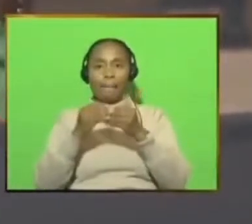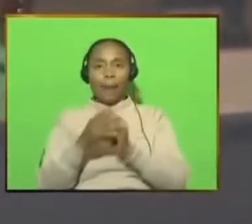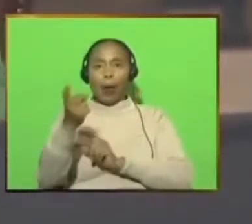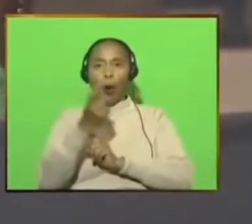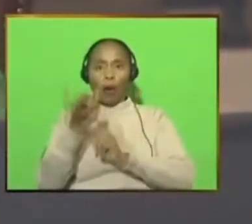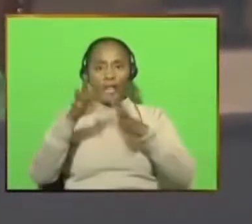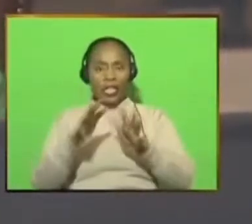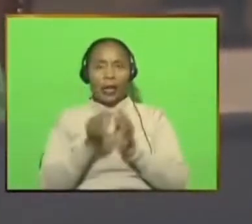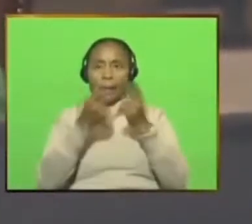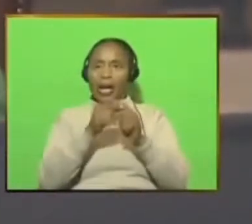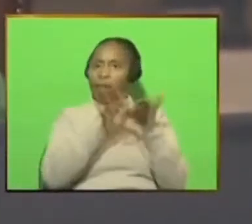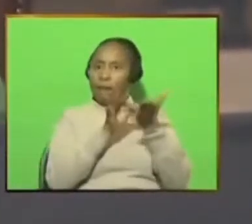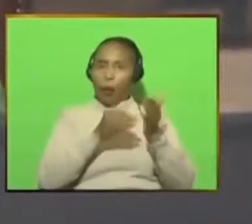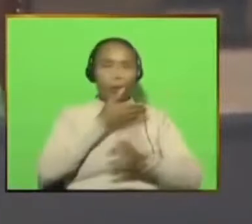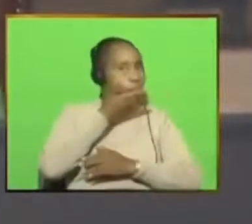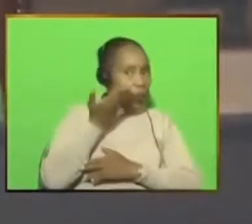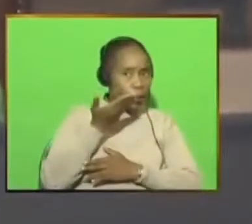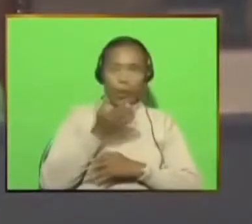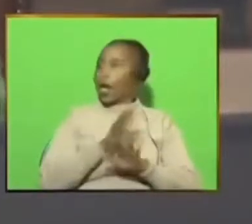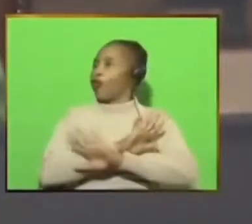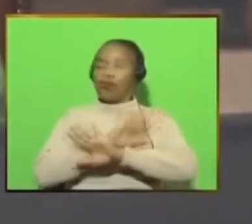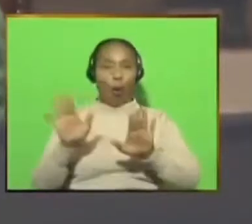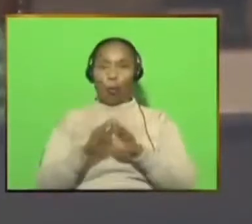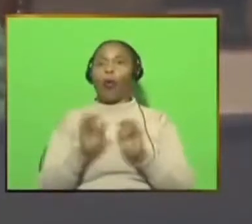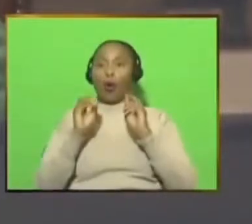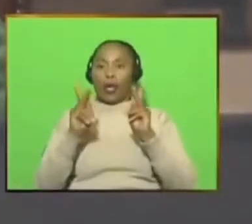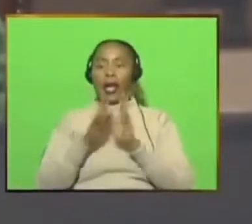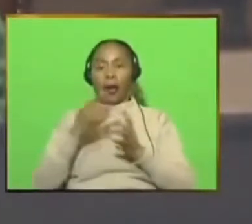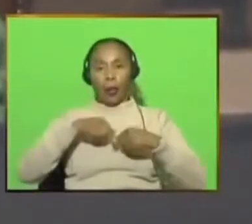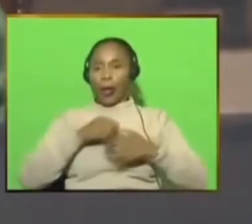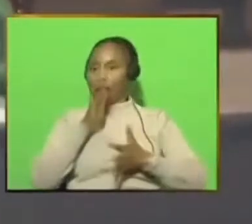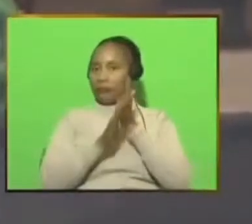Okay, we are done then.